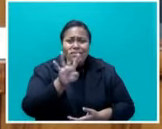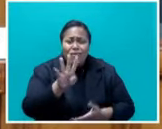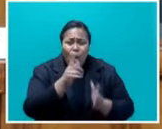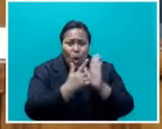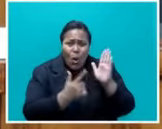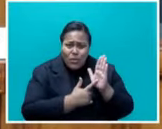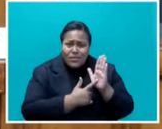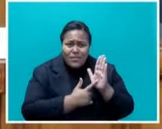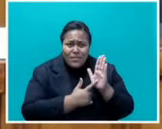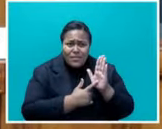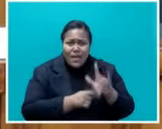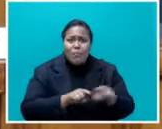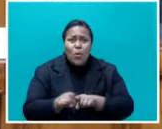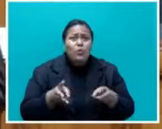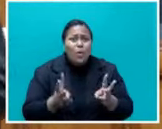came by way of ambush.